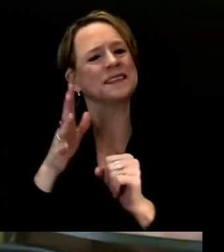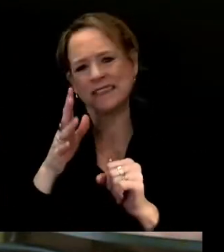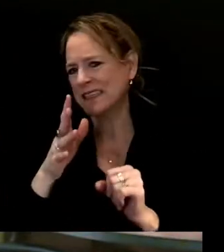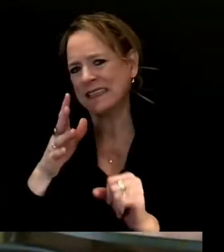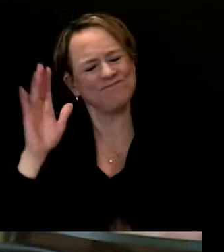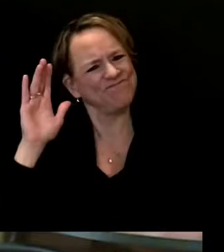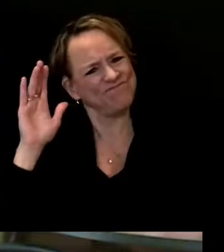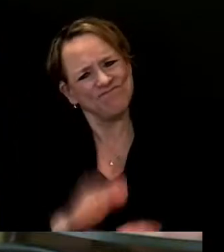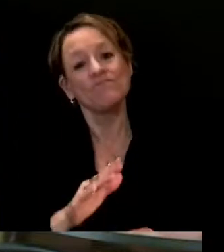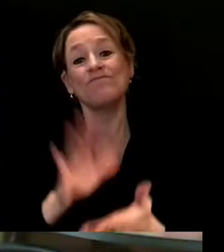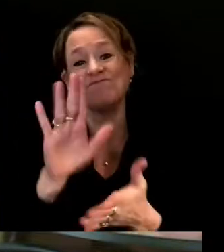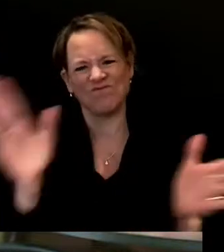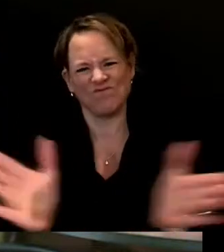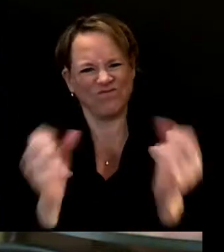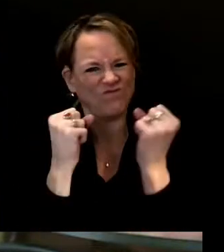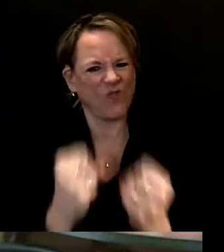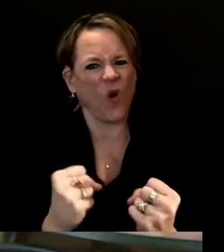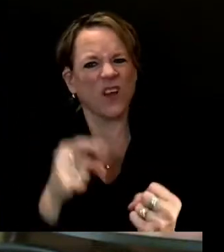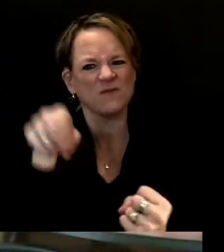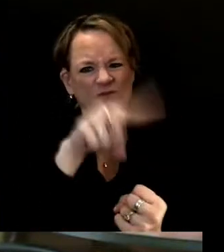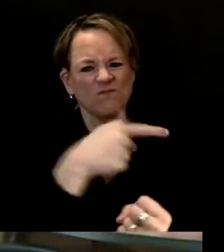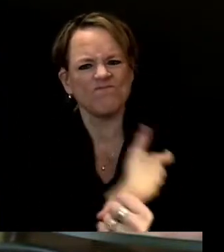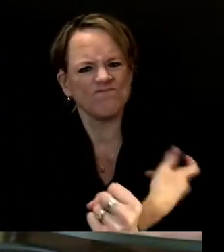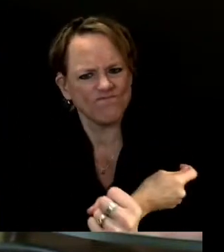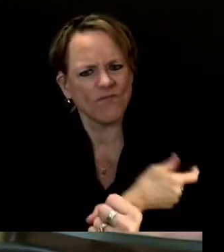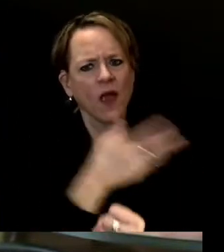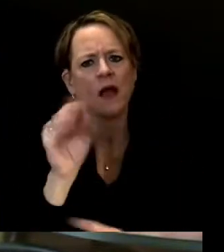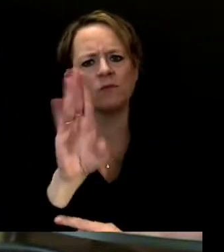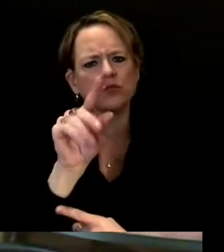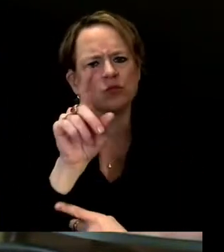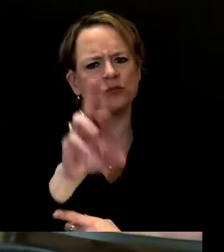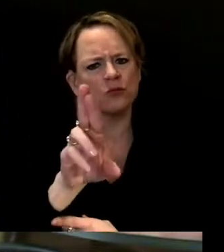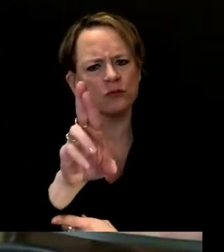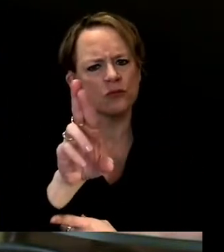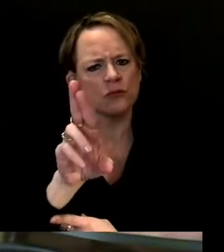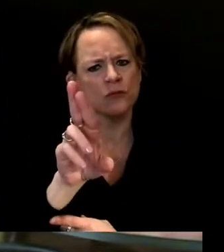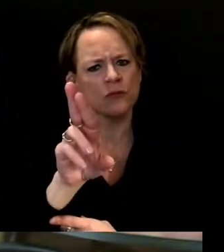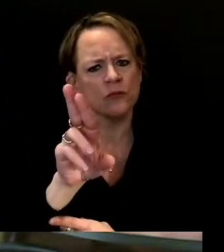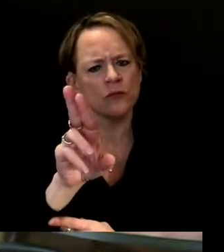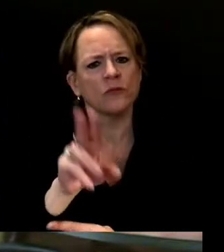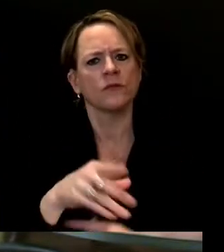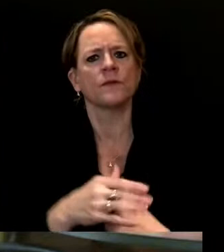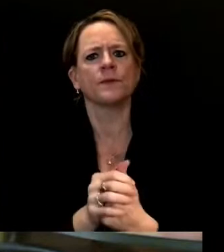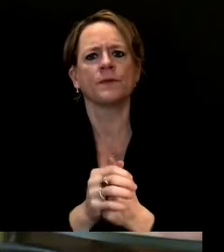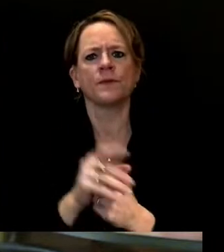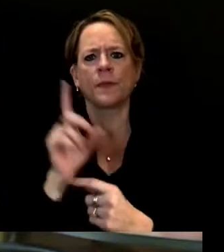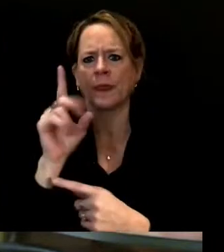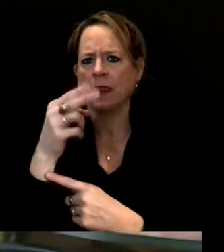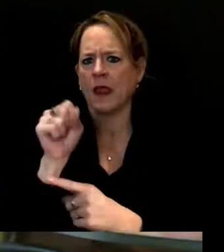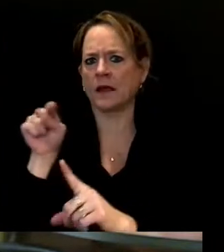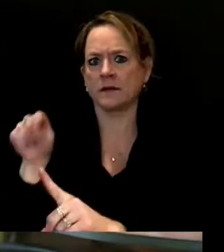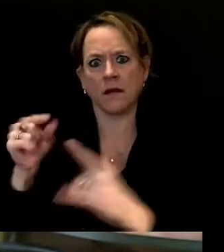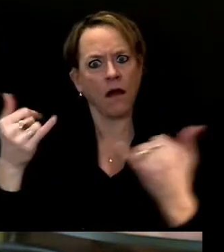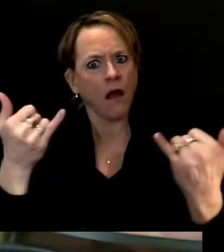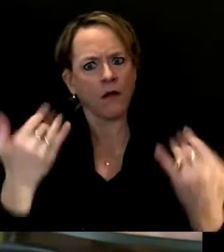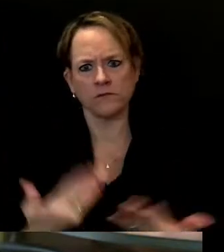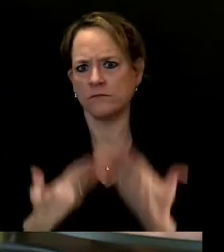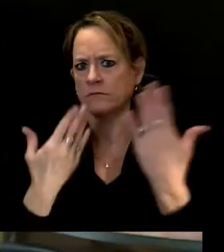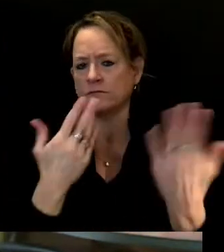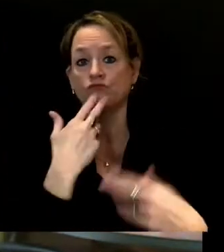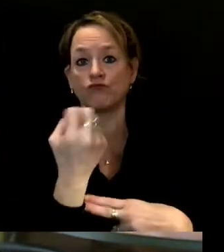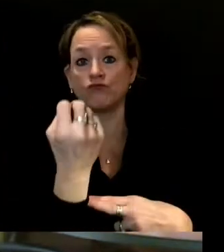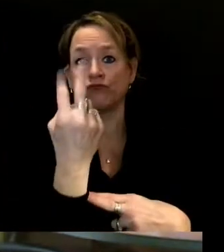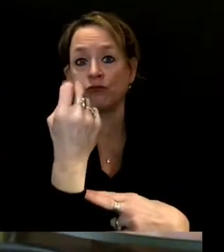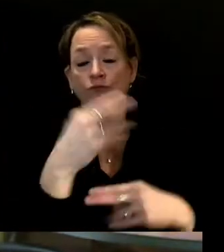you're eligible. DHS now recommends a booster dose for everyone 12 and older. Wear a